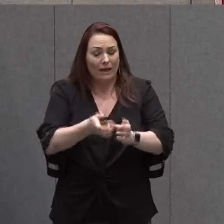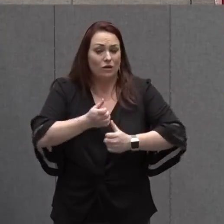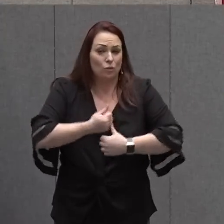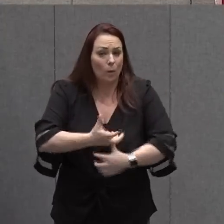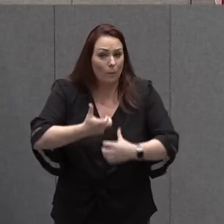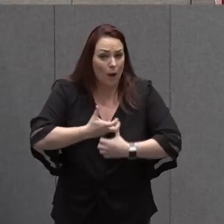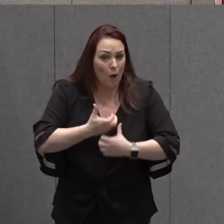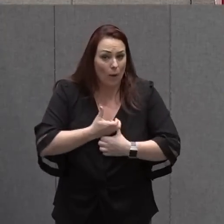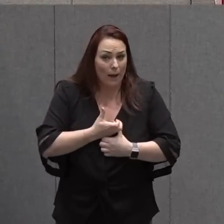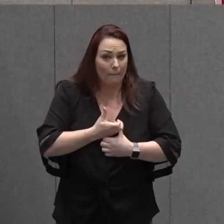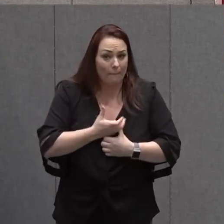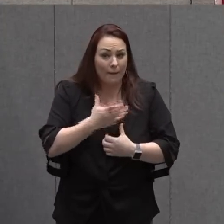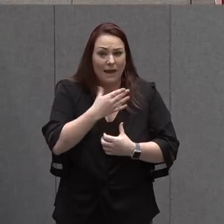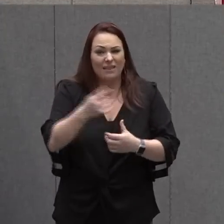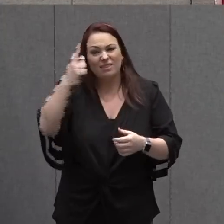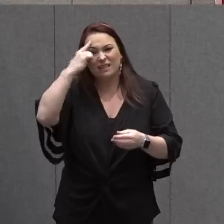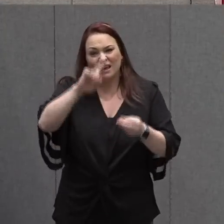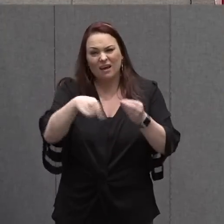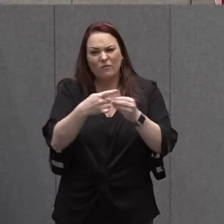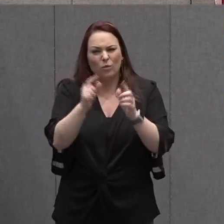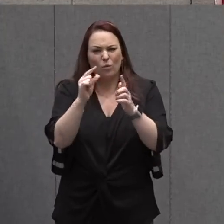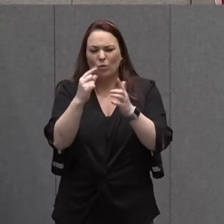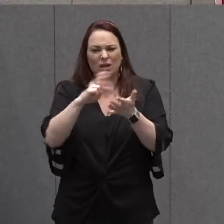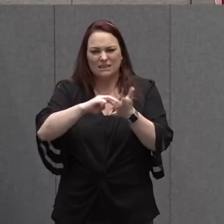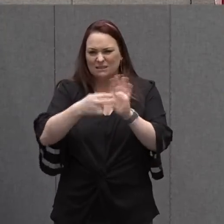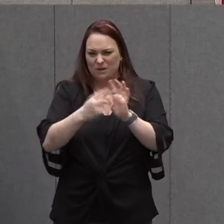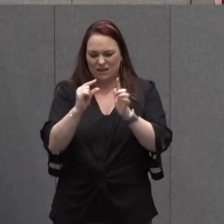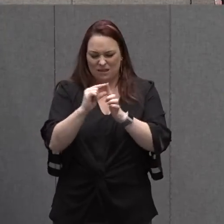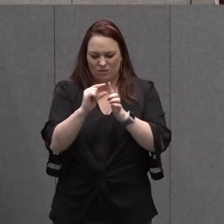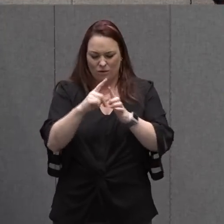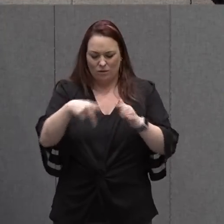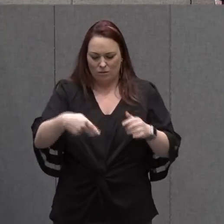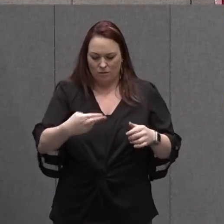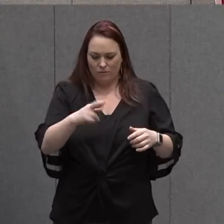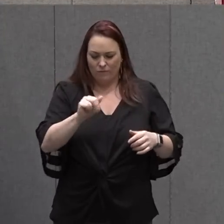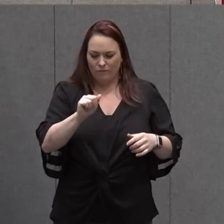poetry. Think of what do you think a phrase might mean? Phrase.